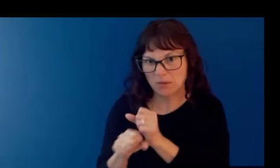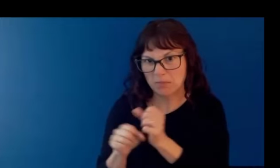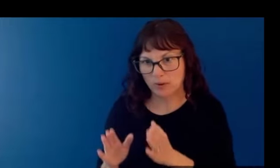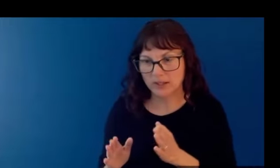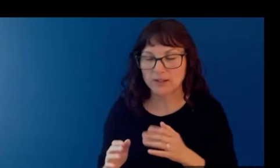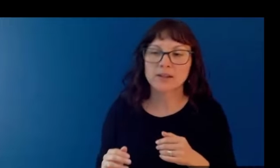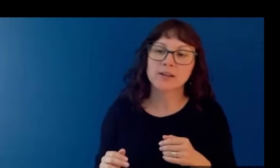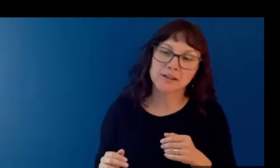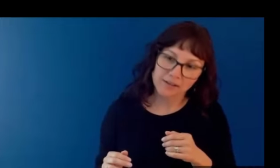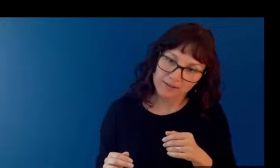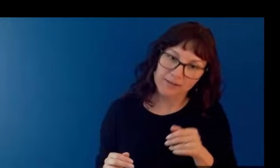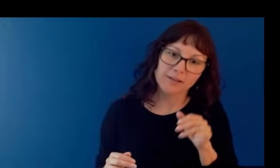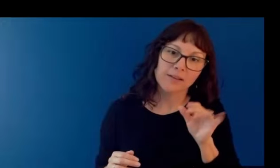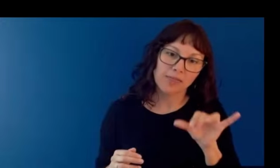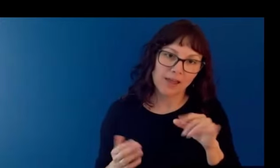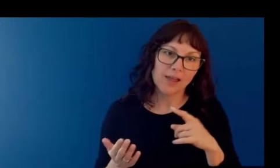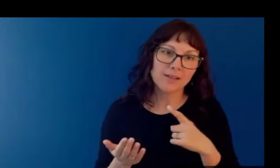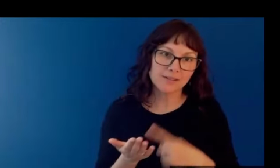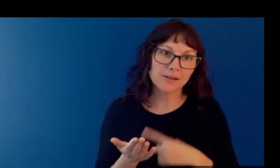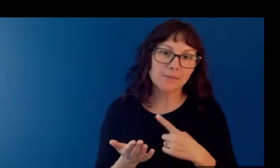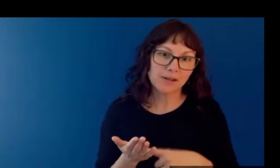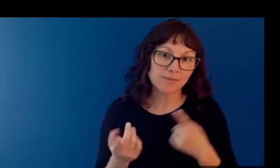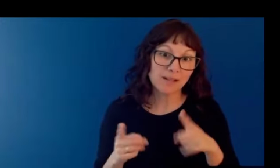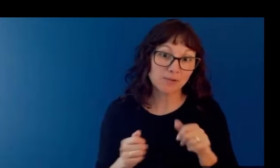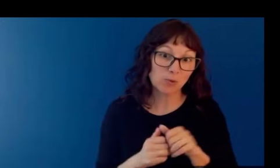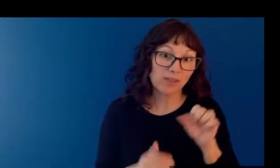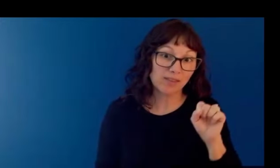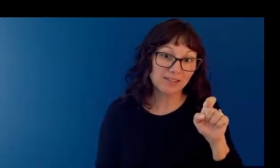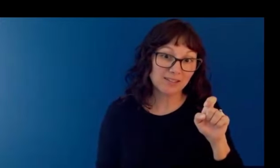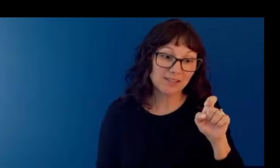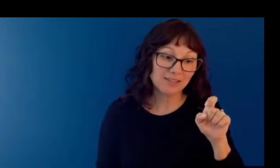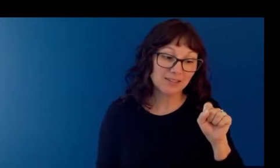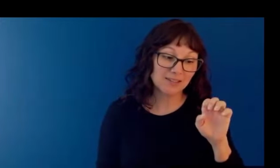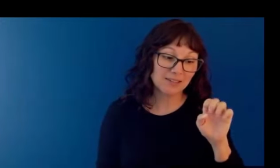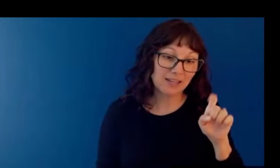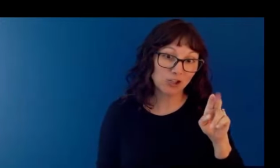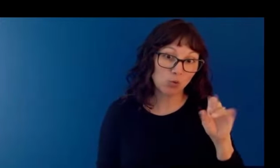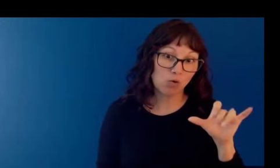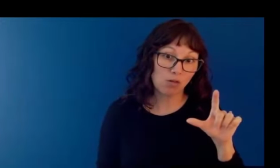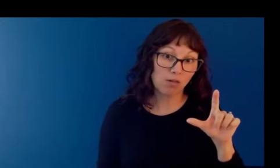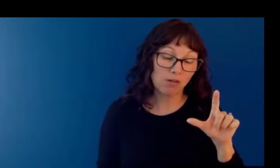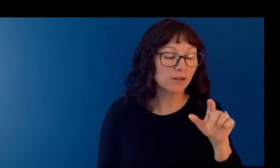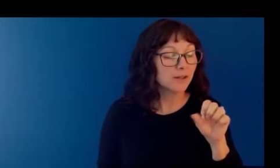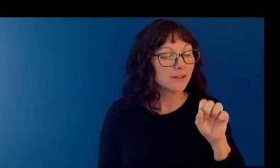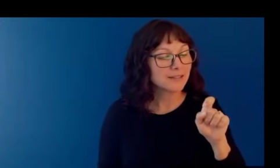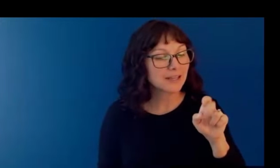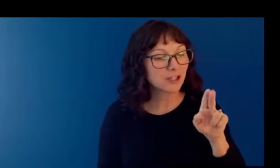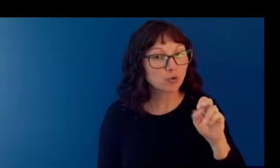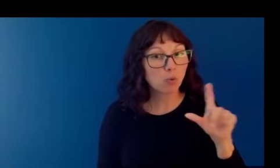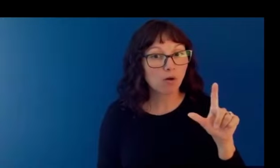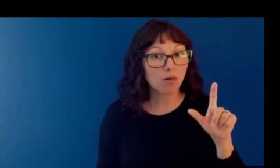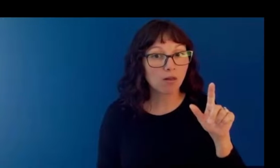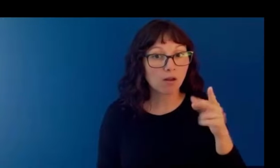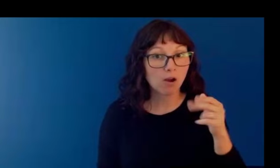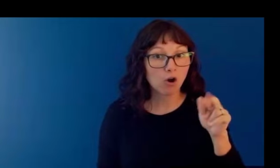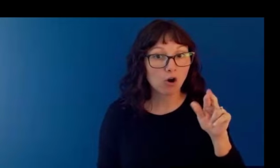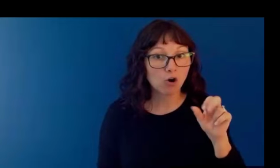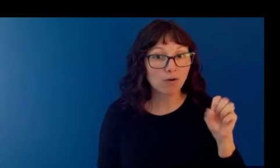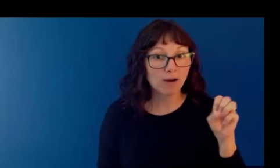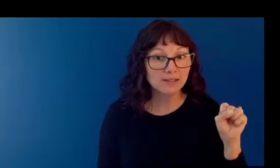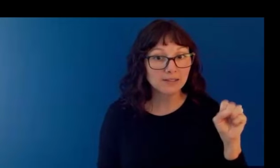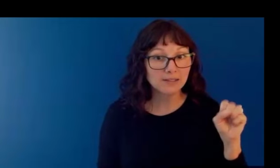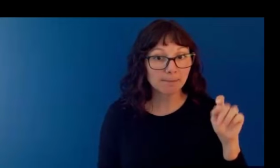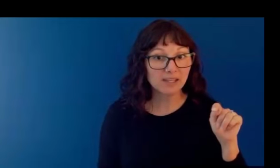see that sometimes in sexual harassment situations where an employee claims they were